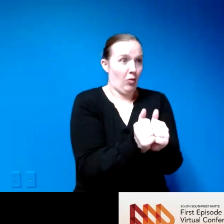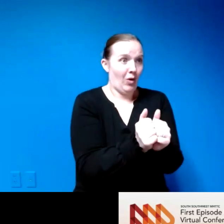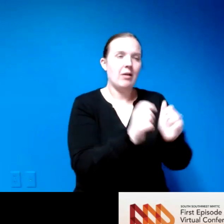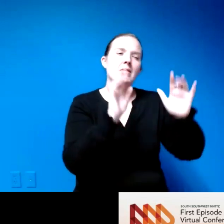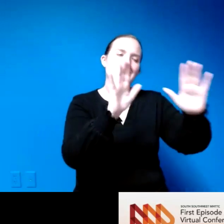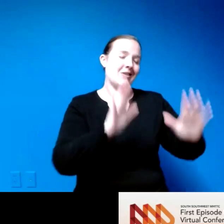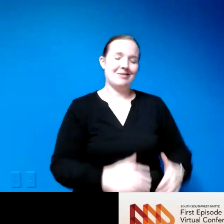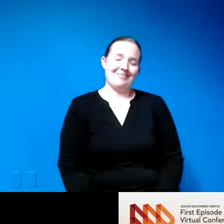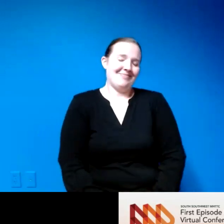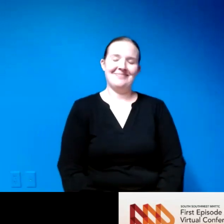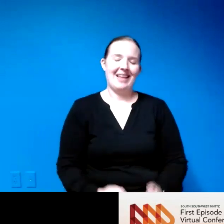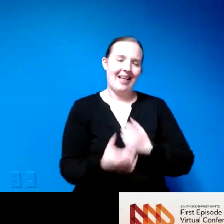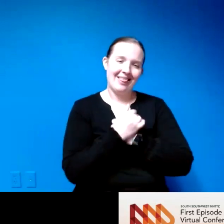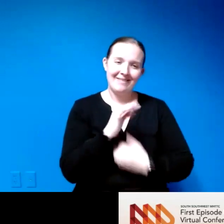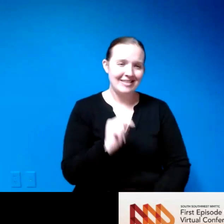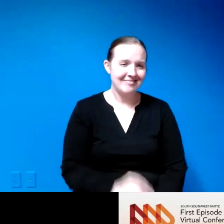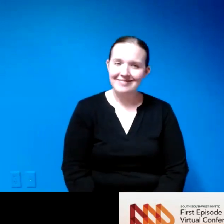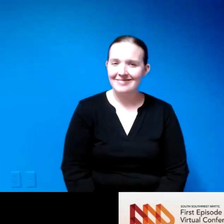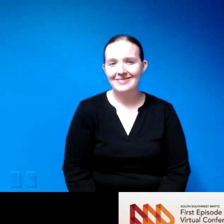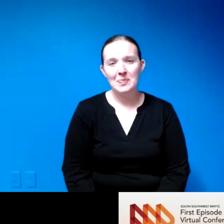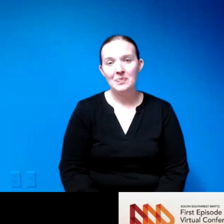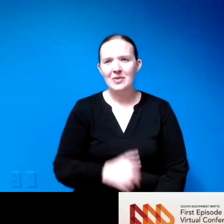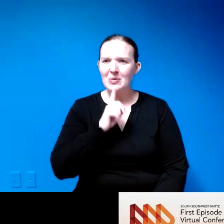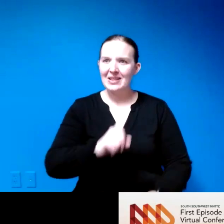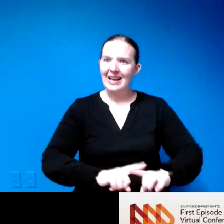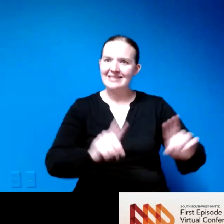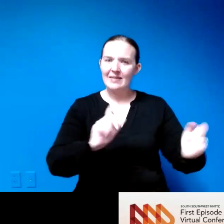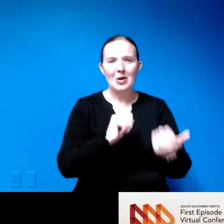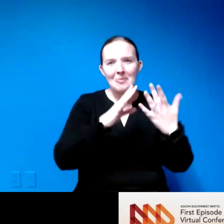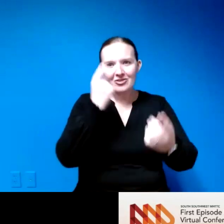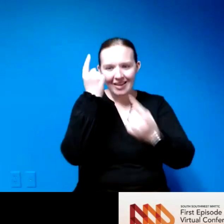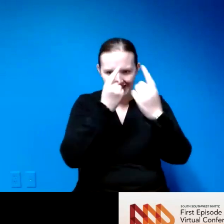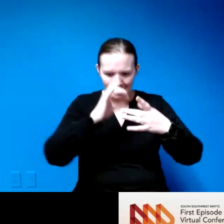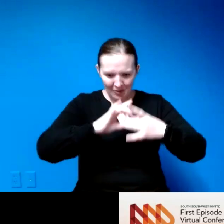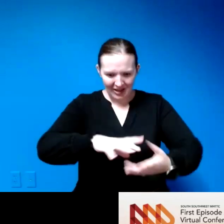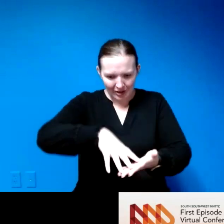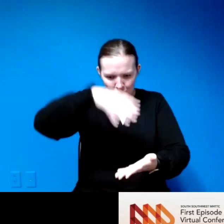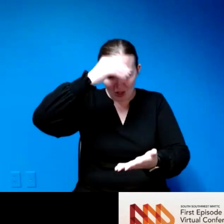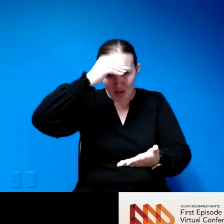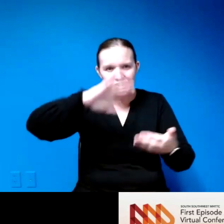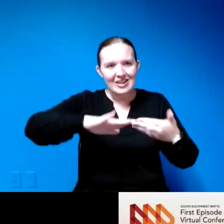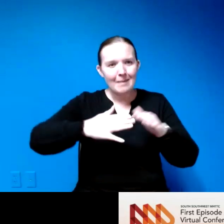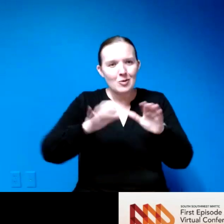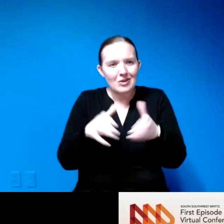I love that. I love that. A really different way of thinking about a learning community.